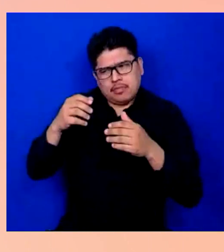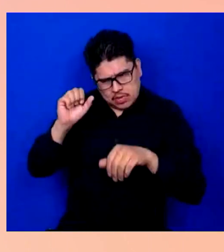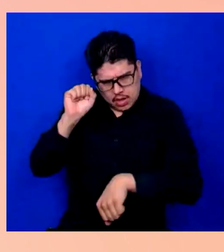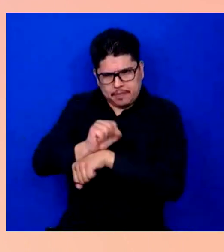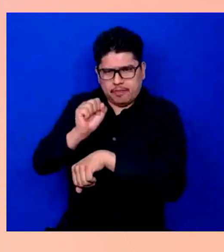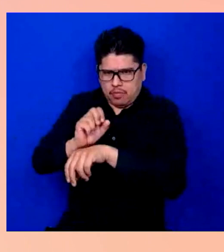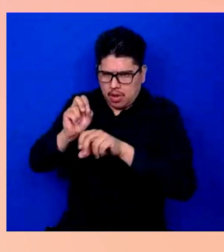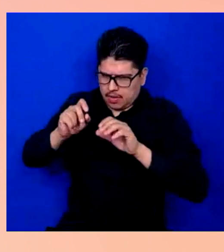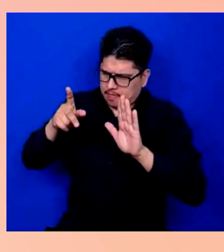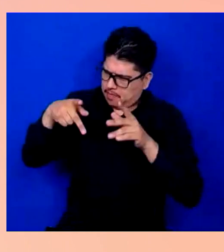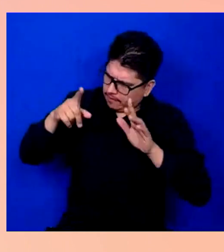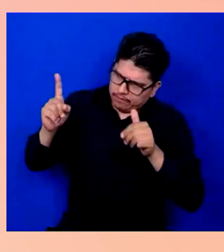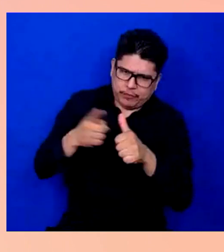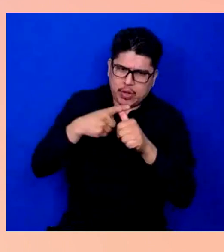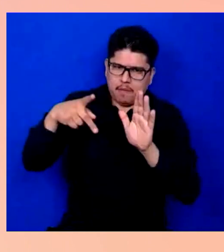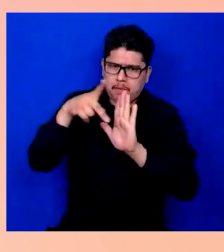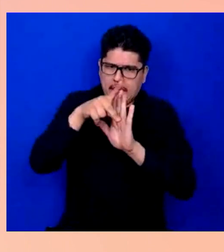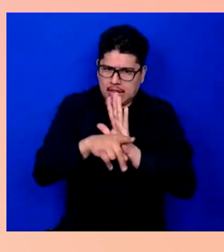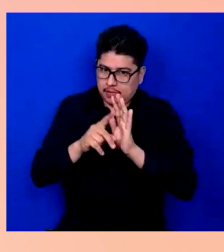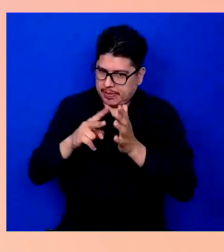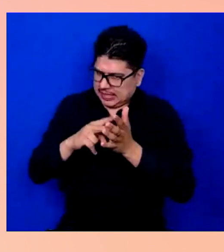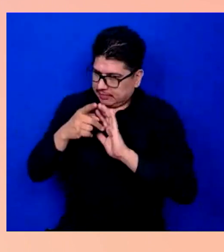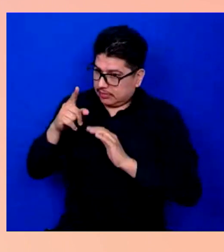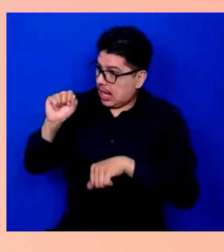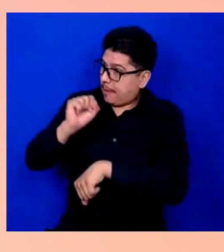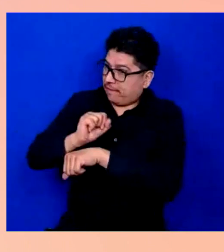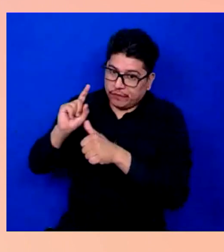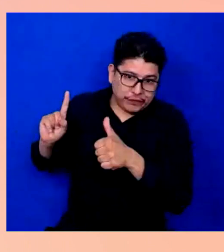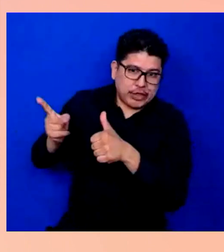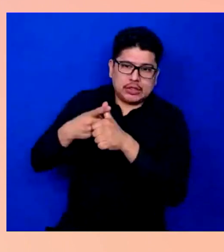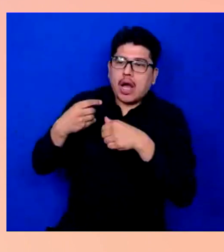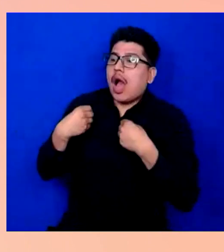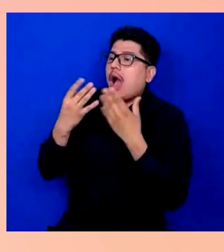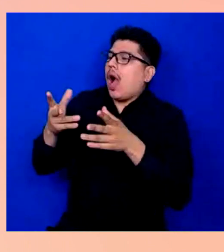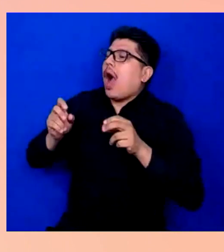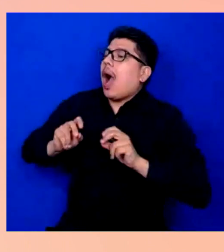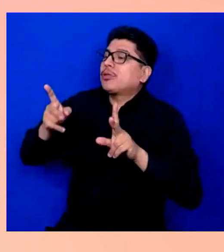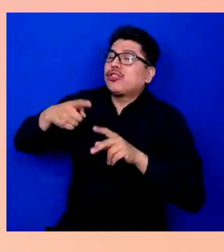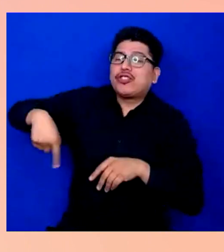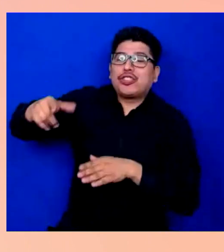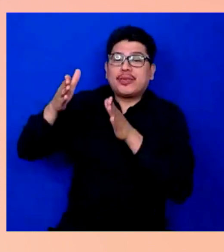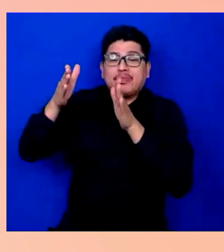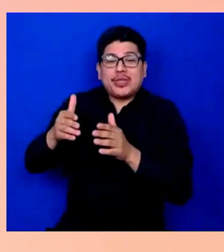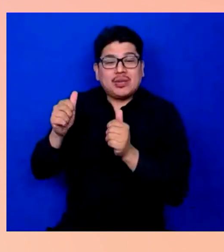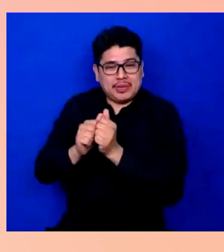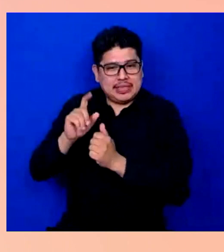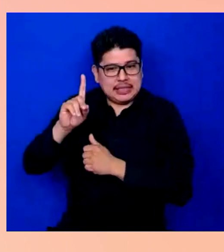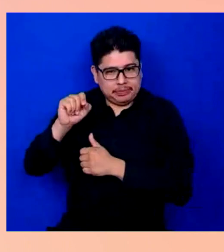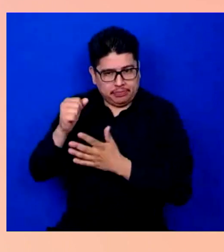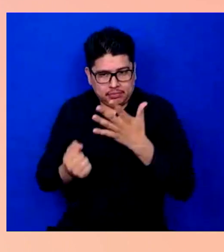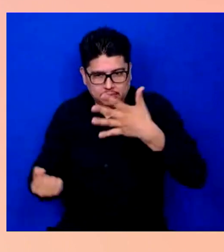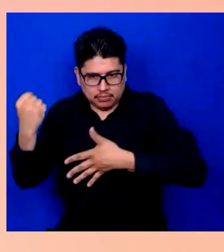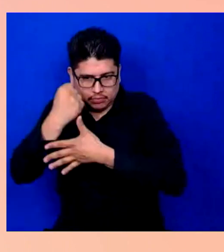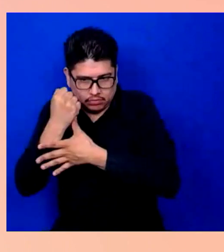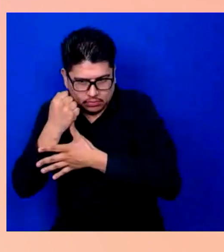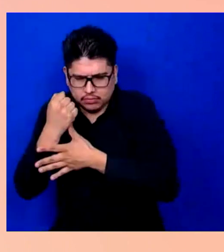it gives the opportunity for people with disabilities to work in the general workforce first.